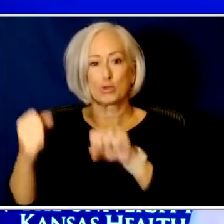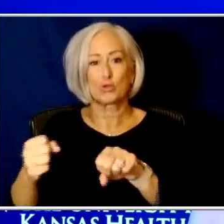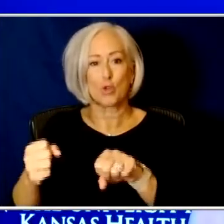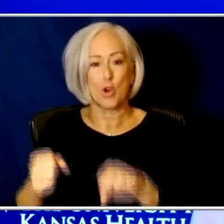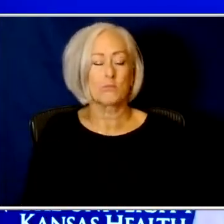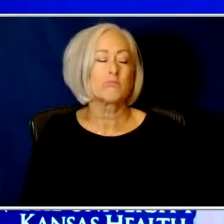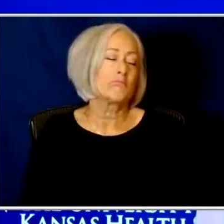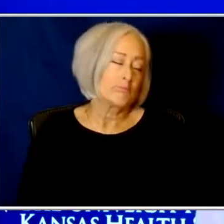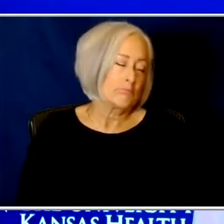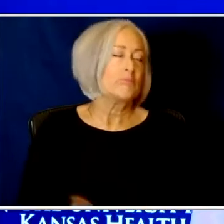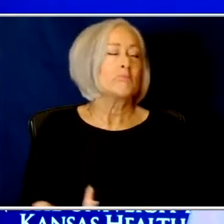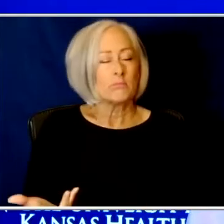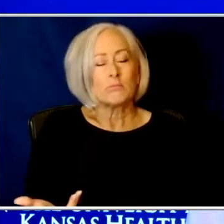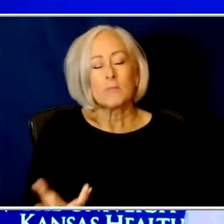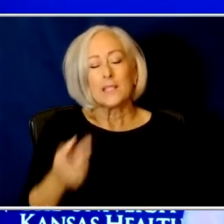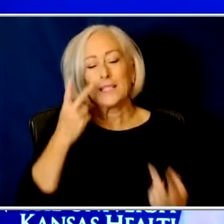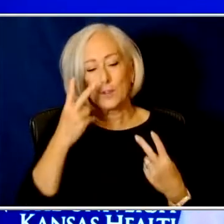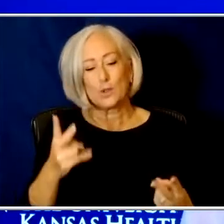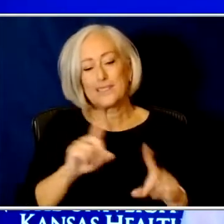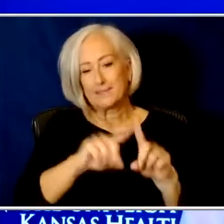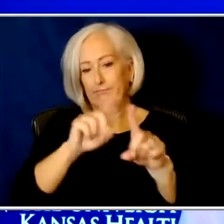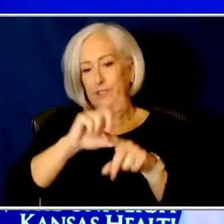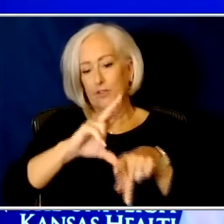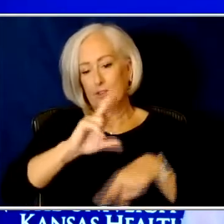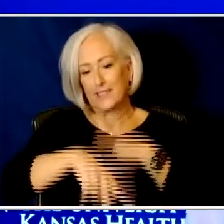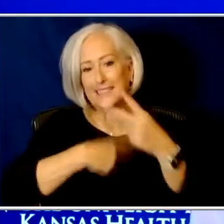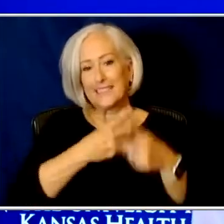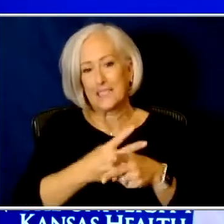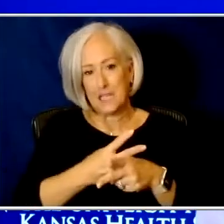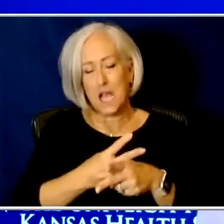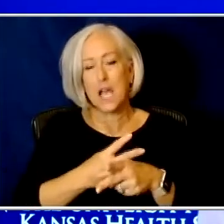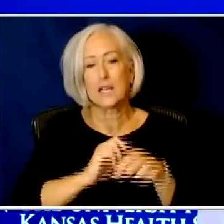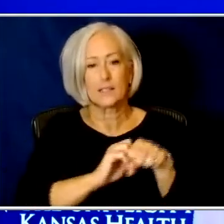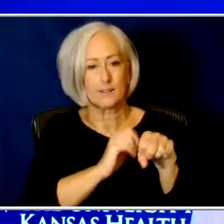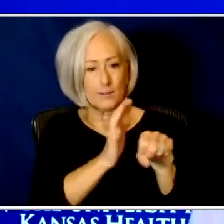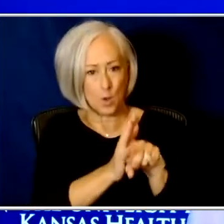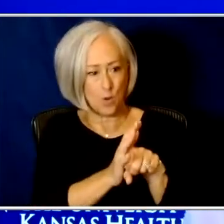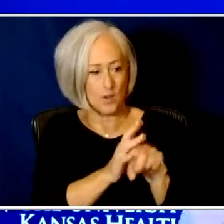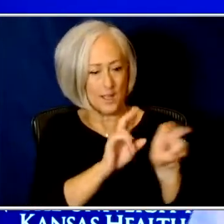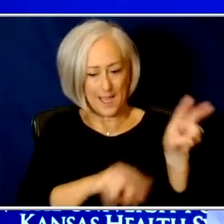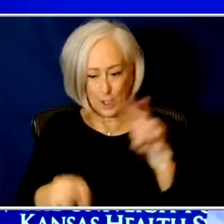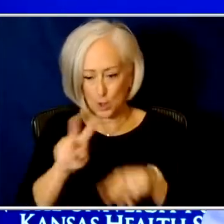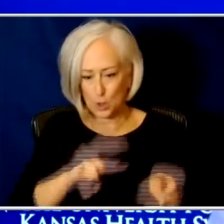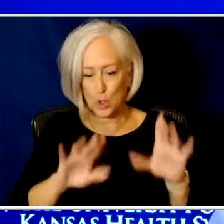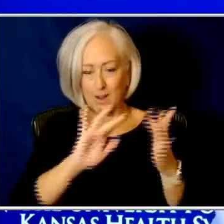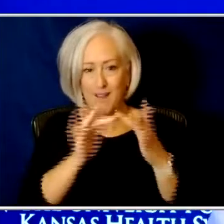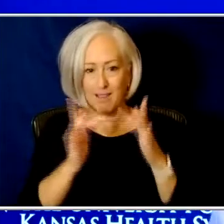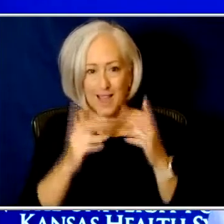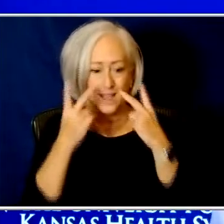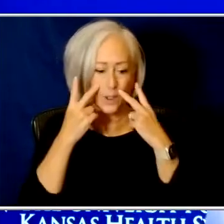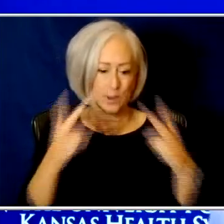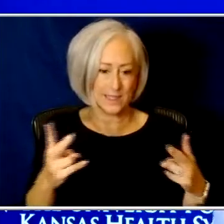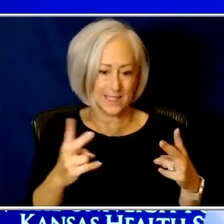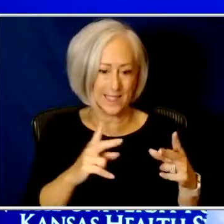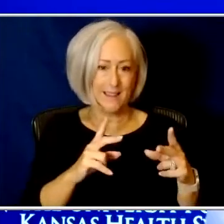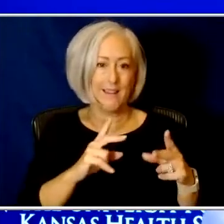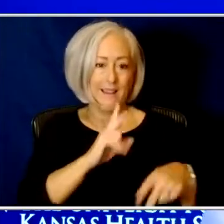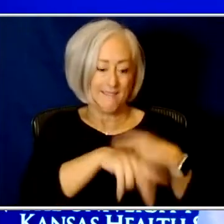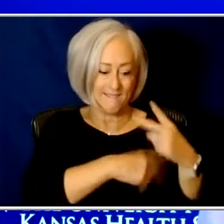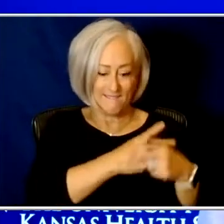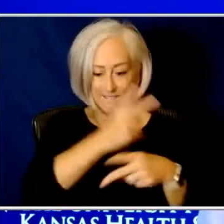know if you look at any of the websites that have the variants in the time period, you will see specific time periods for Alpha,